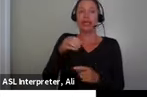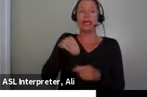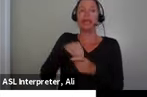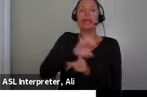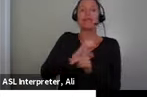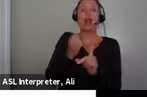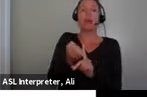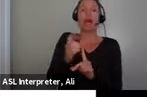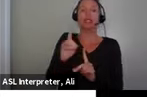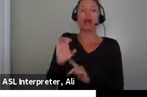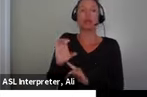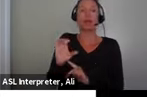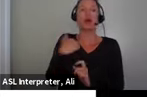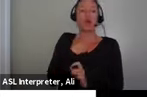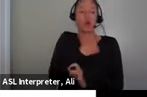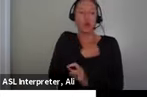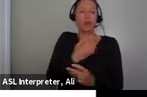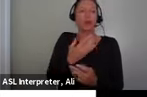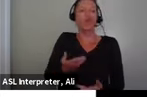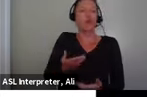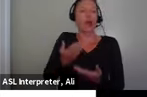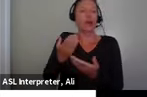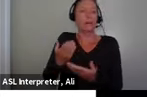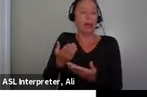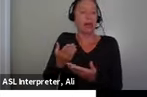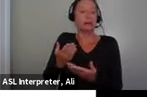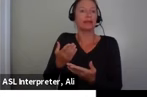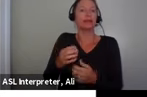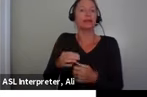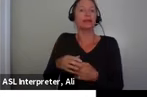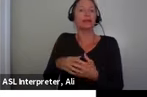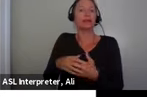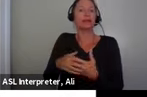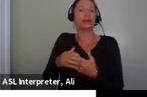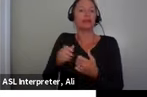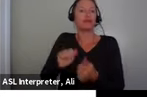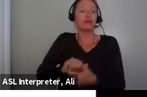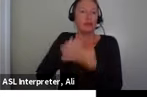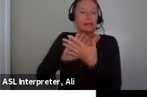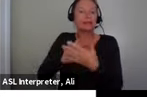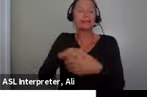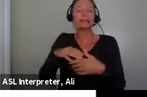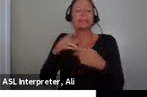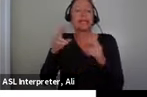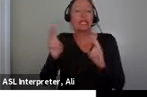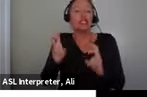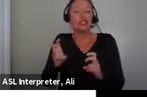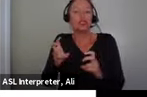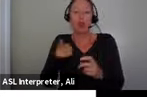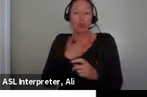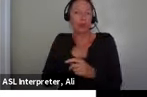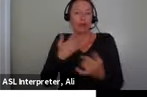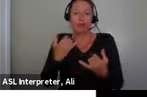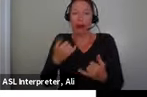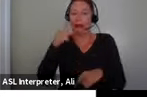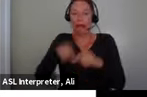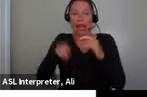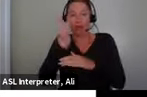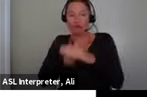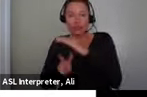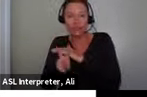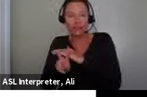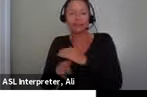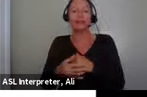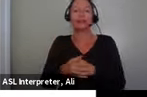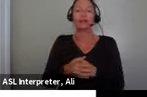recommended addressing potential unforeseen issues for somewhere such